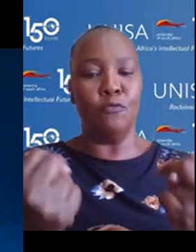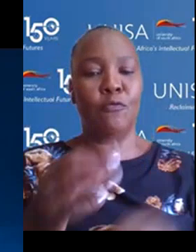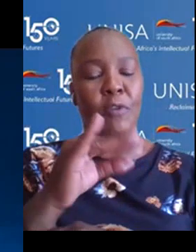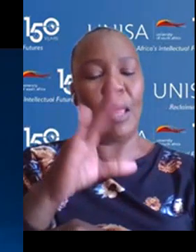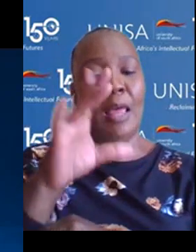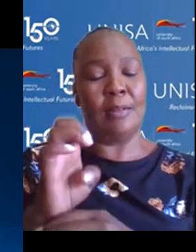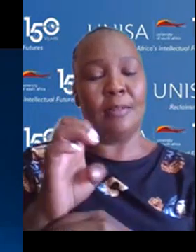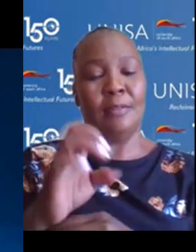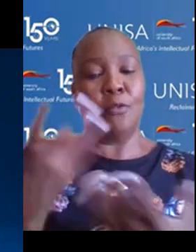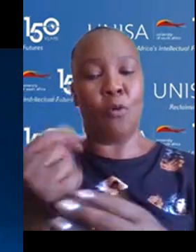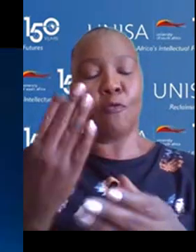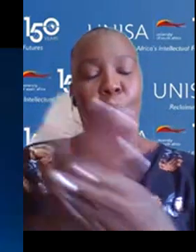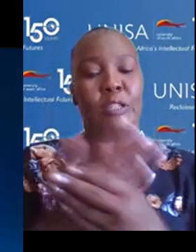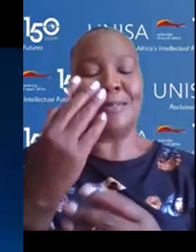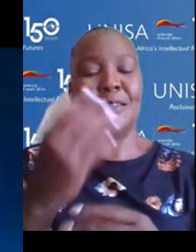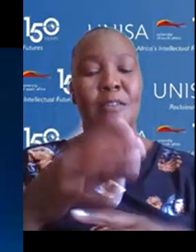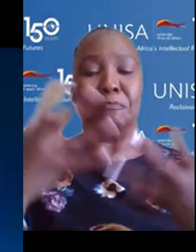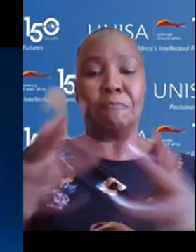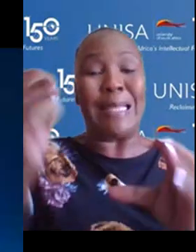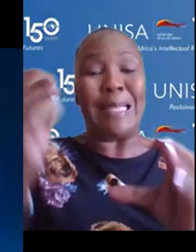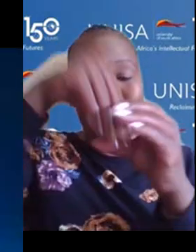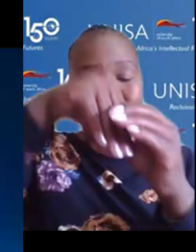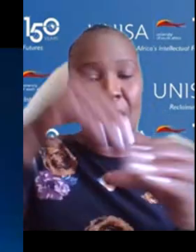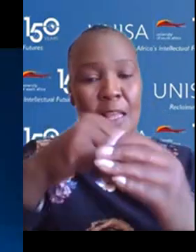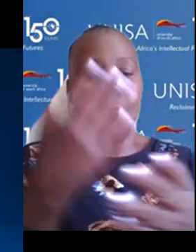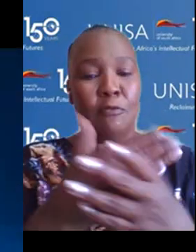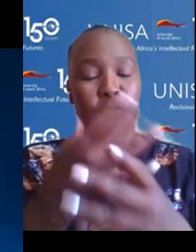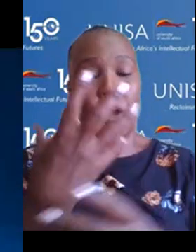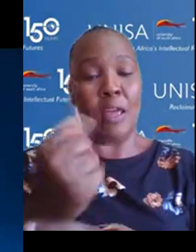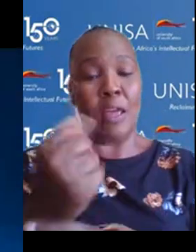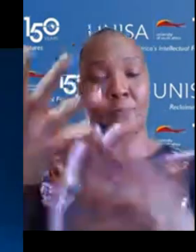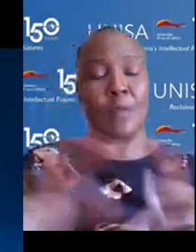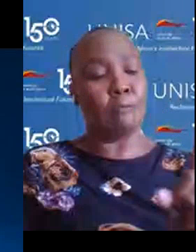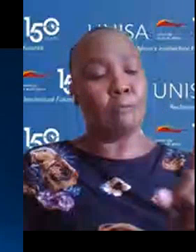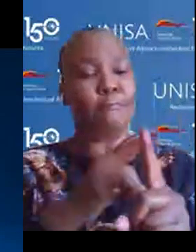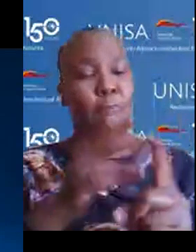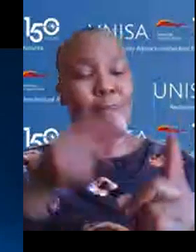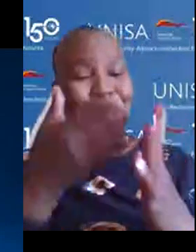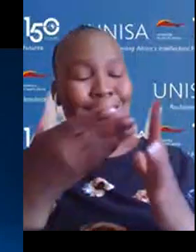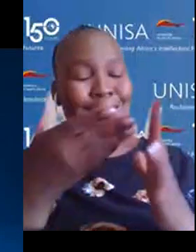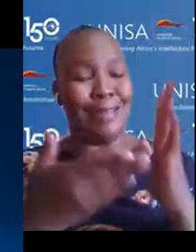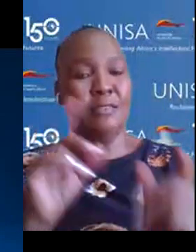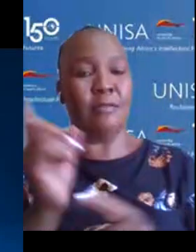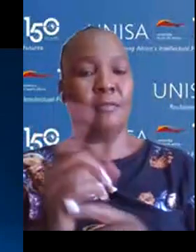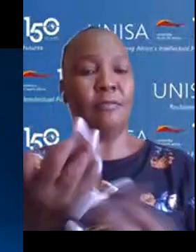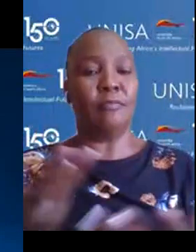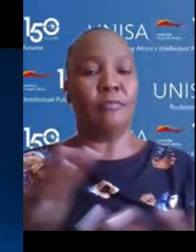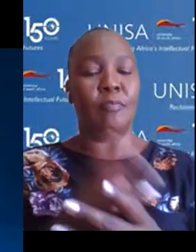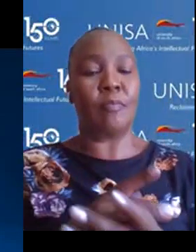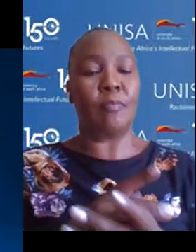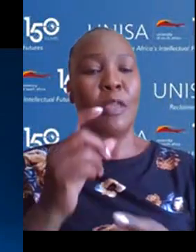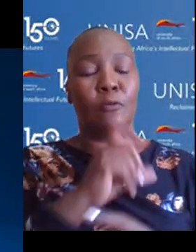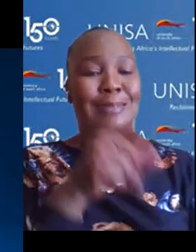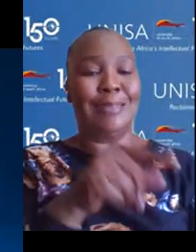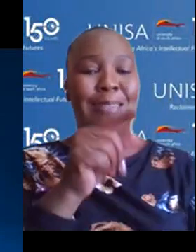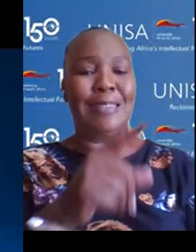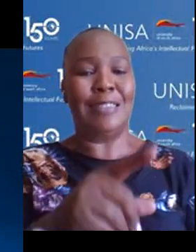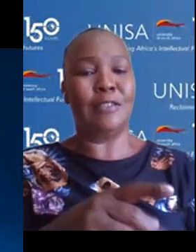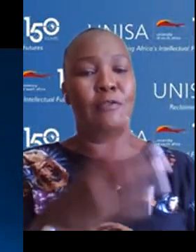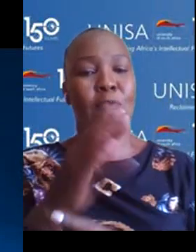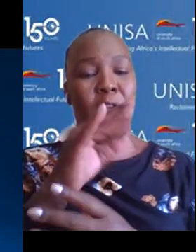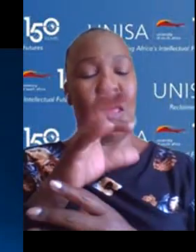folder inside of the folder you're already in. You can also view the properties of the folder and customize the way files are viewed